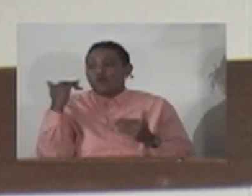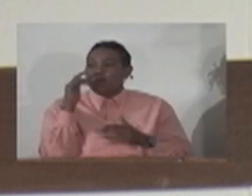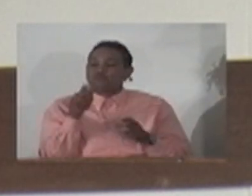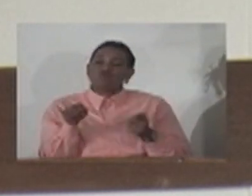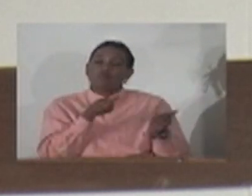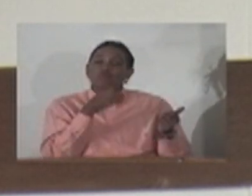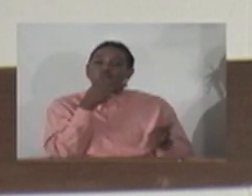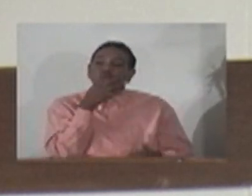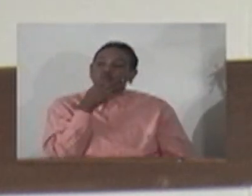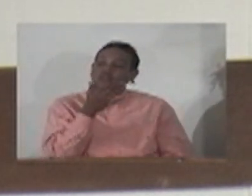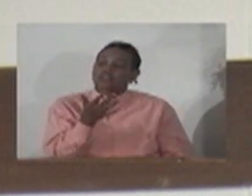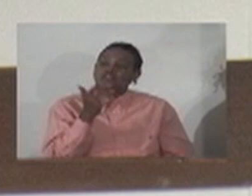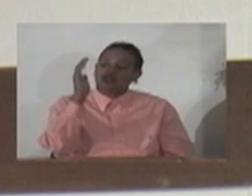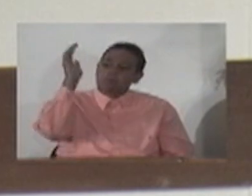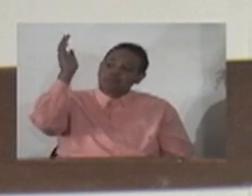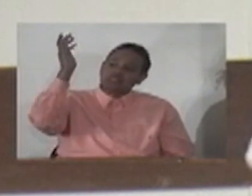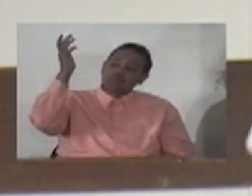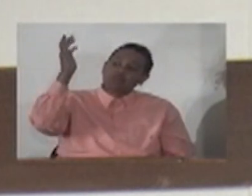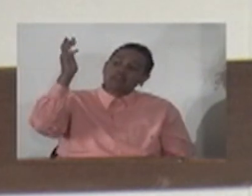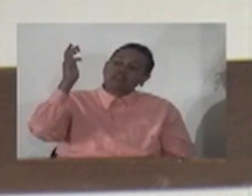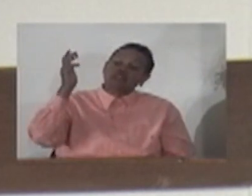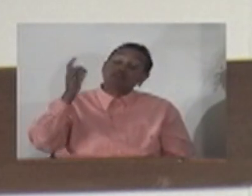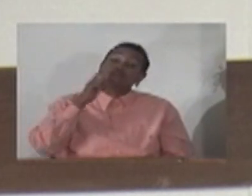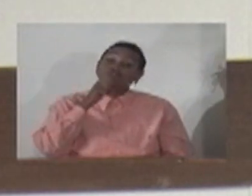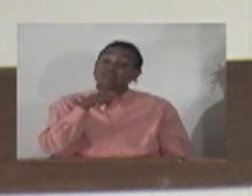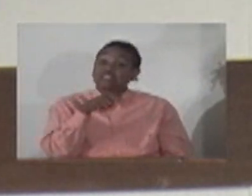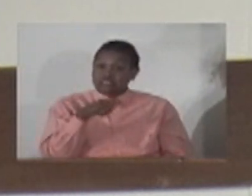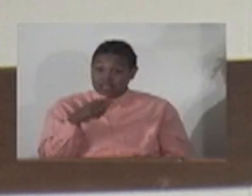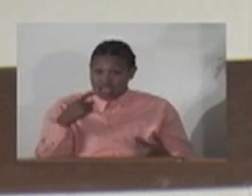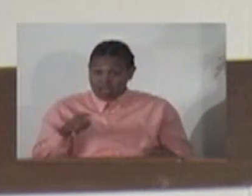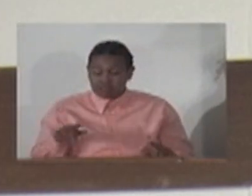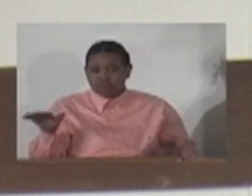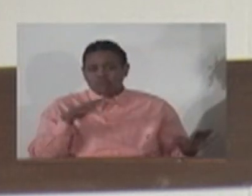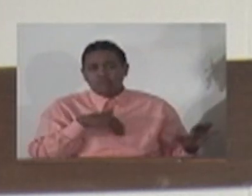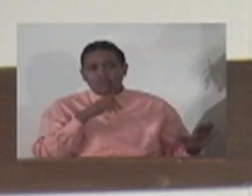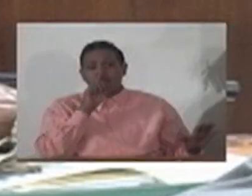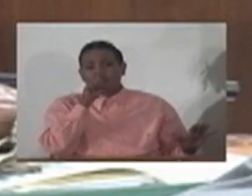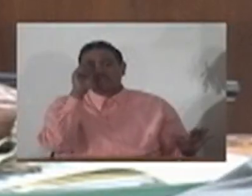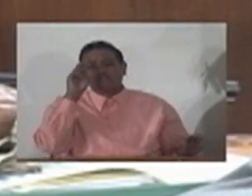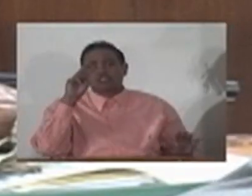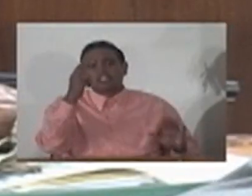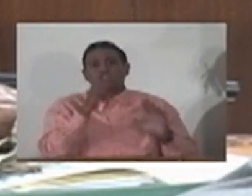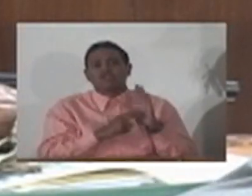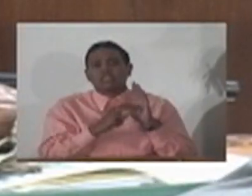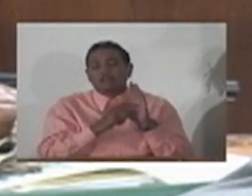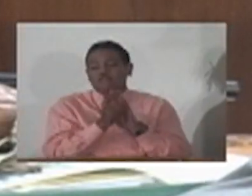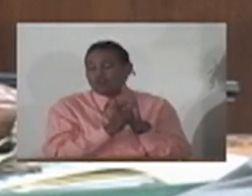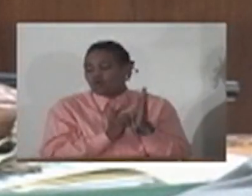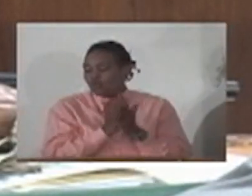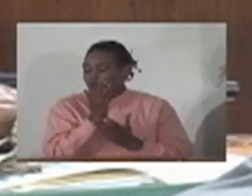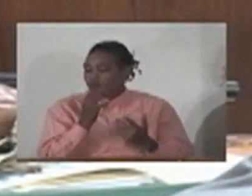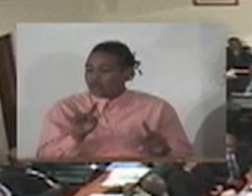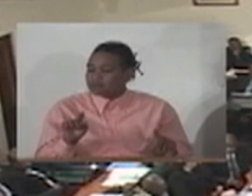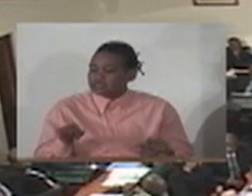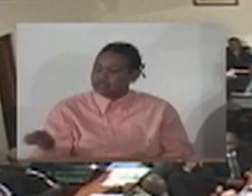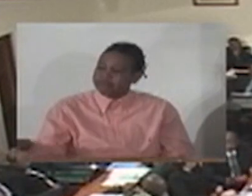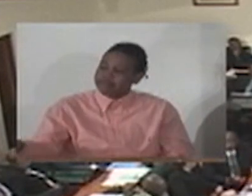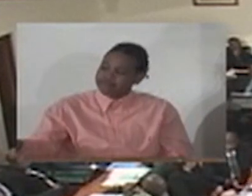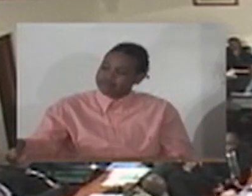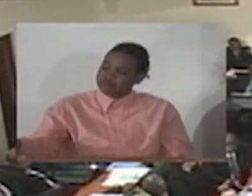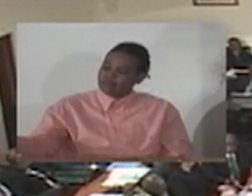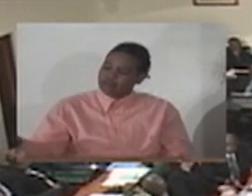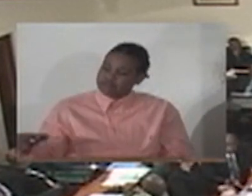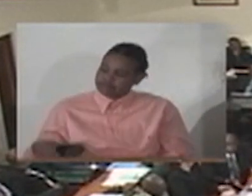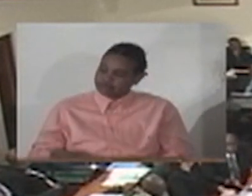due course. Church leaders have immediately signaled that there would be a pushback against a move they argued was